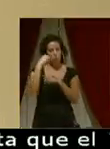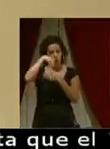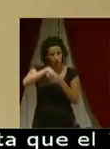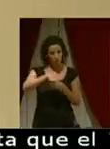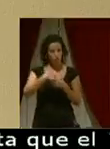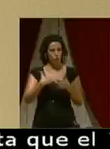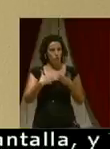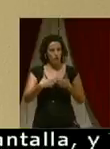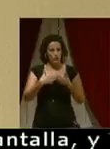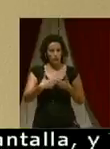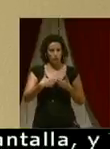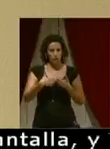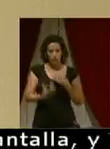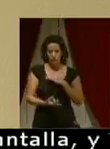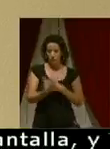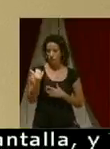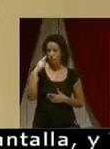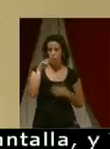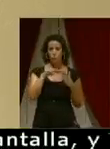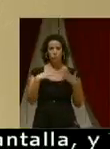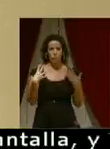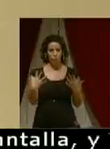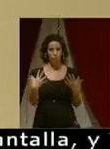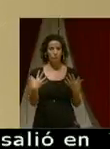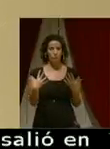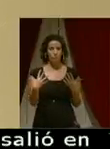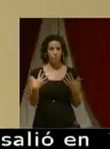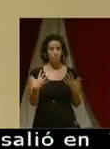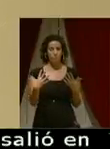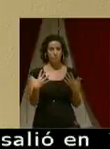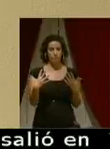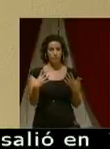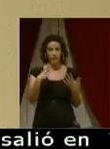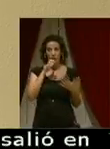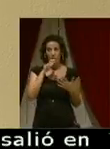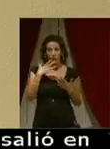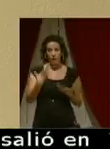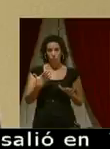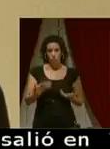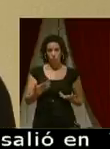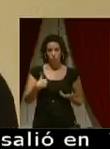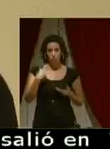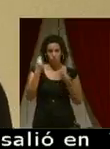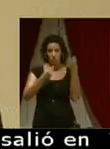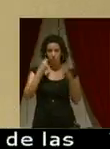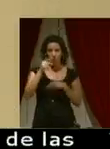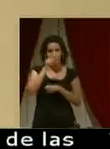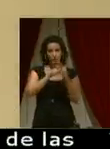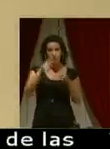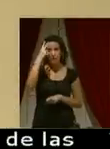and integrated zoom in the OS was launched in 2009, I think that as it stands today,